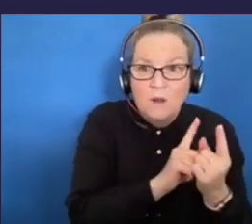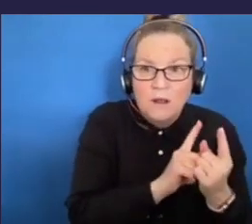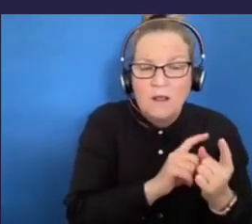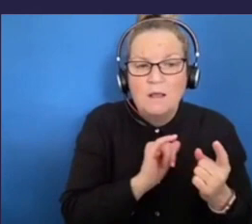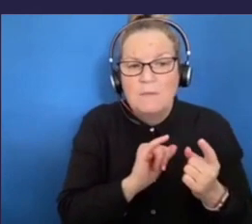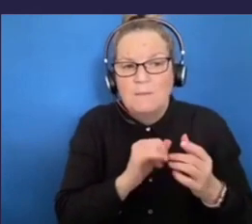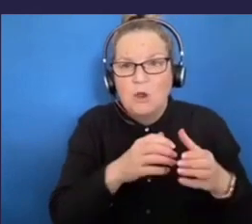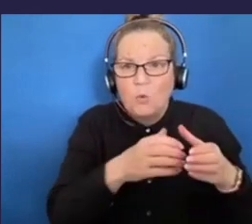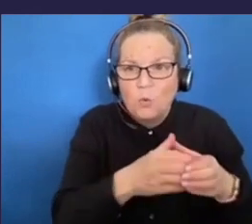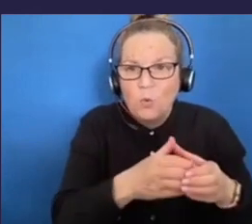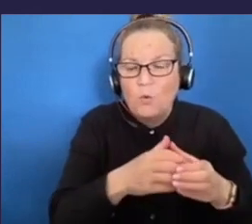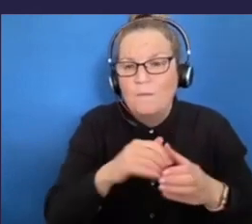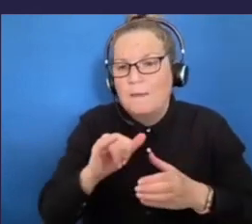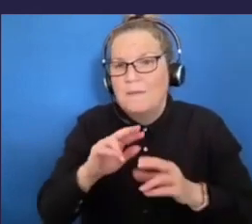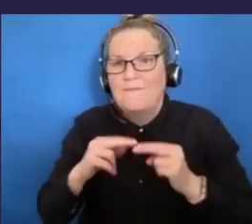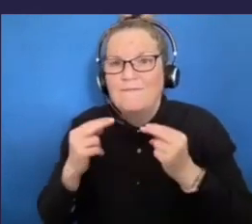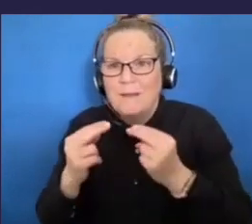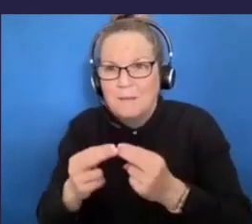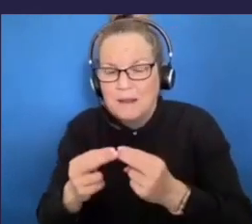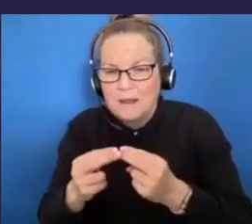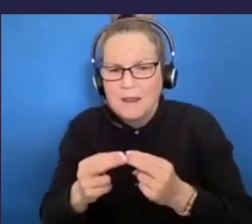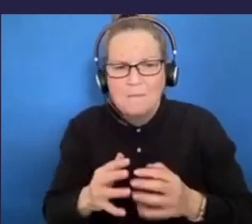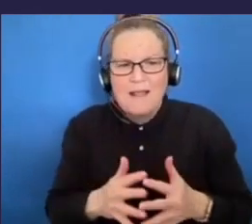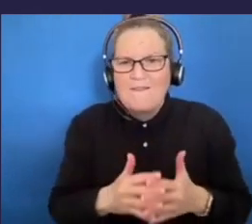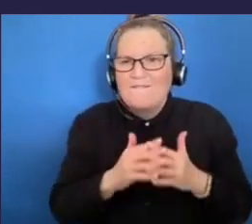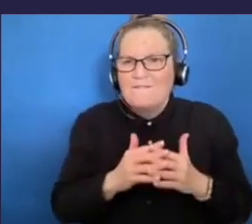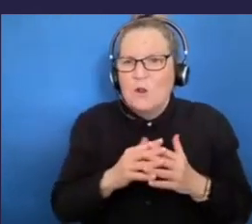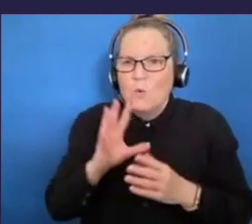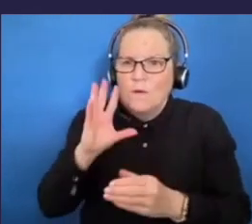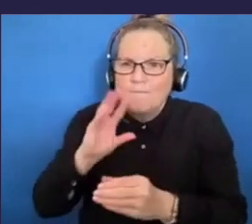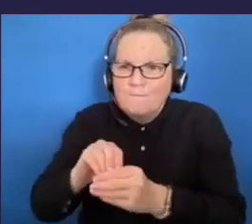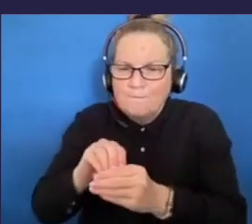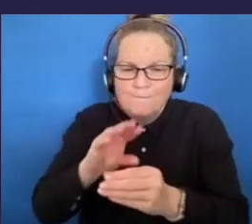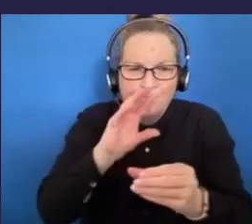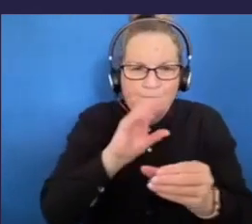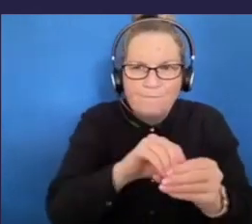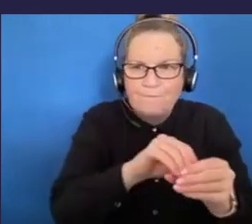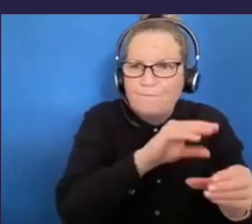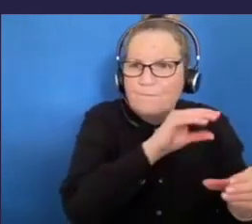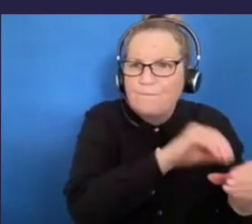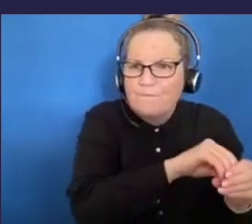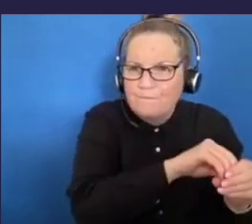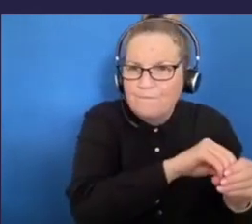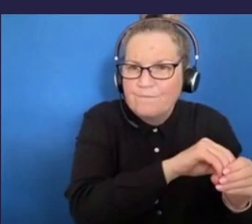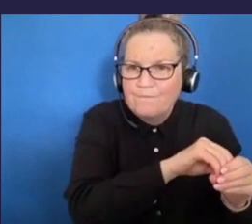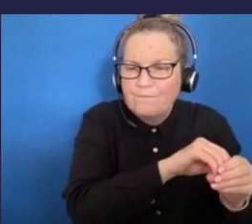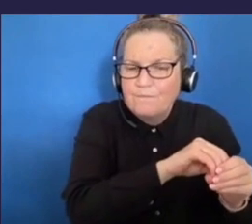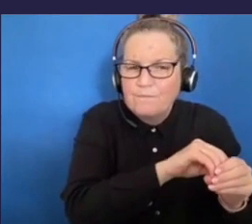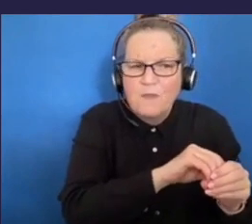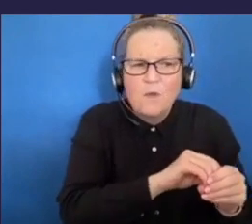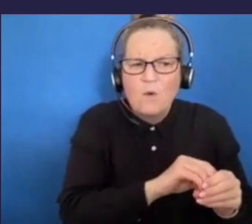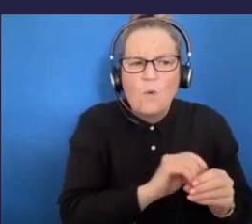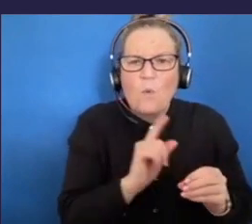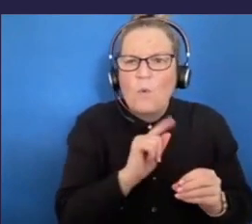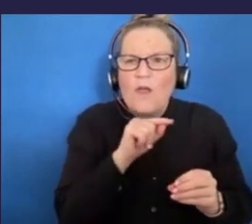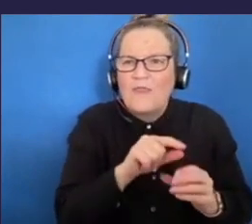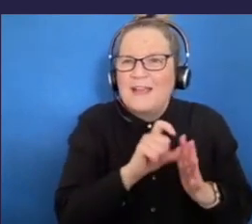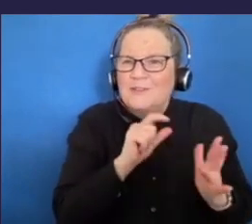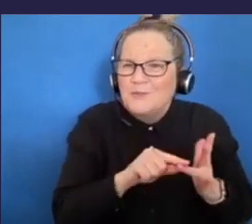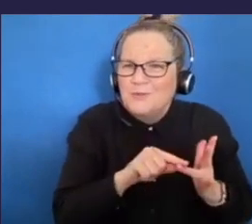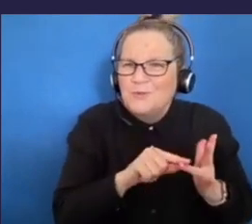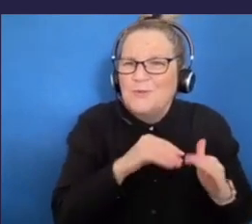families, and so on. And valued participation is the role they play, within